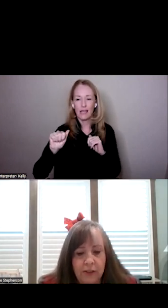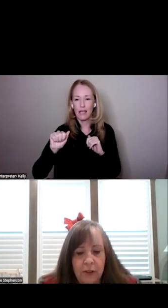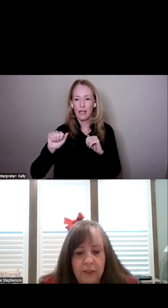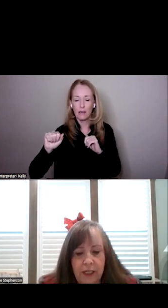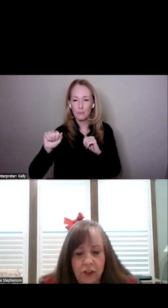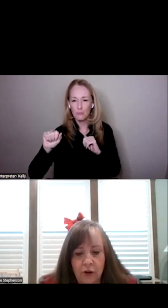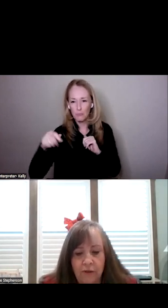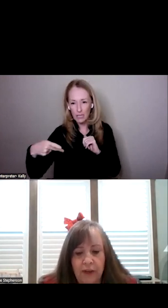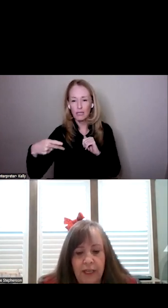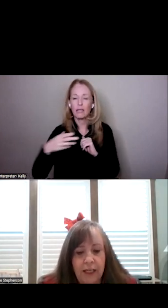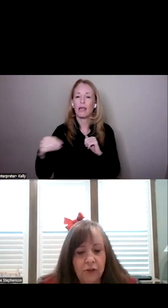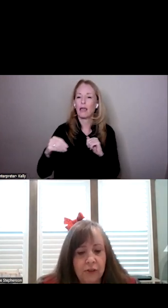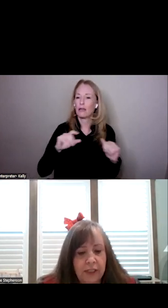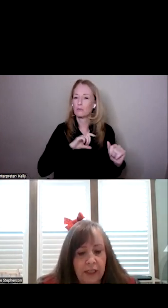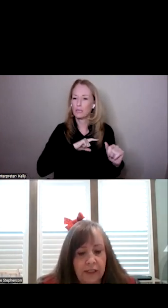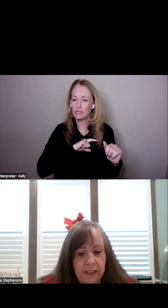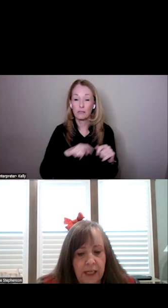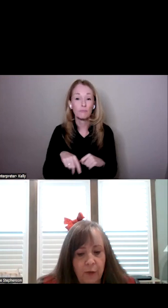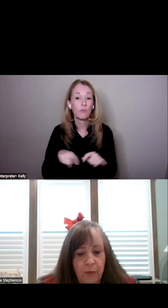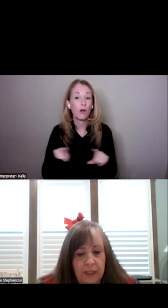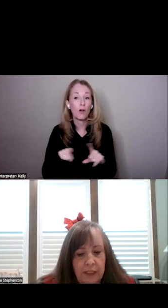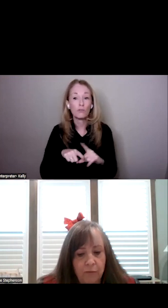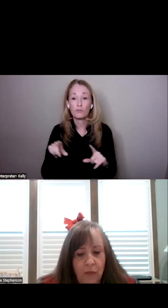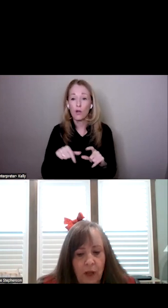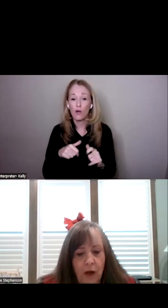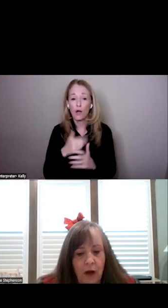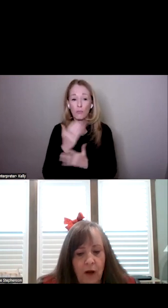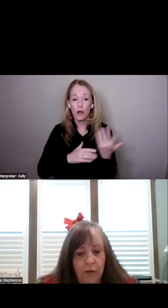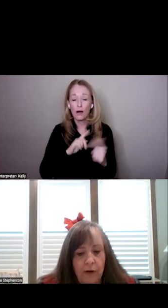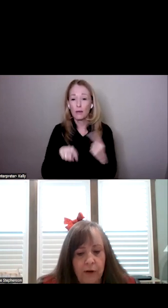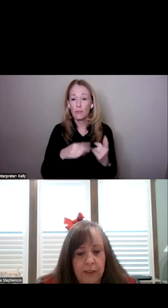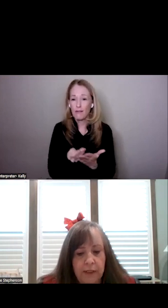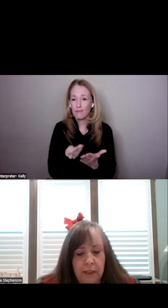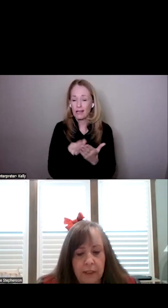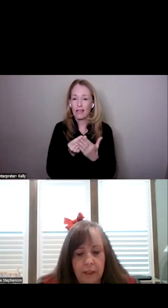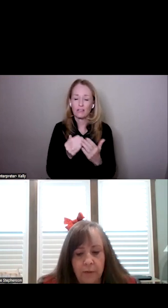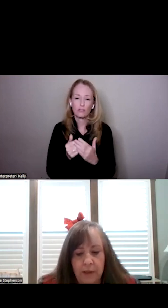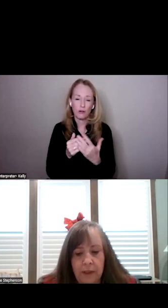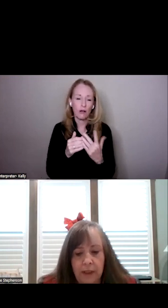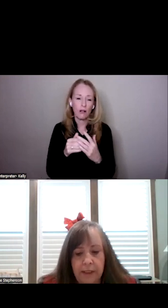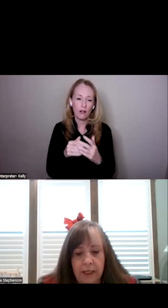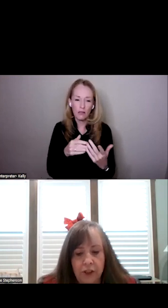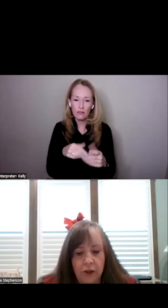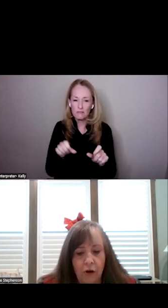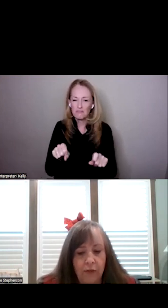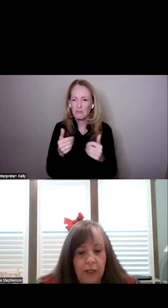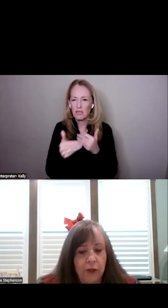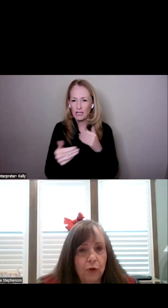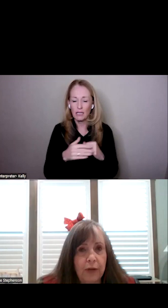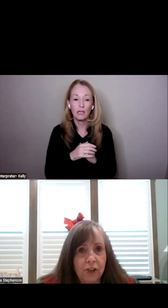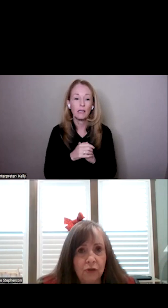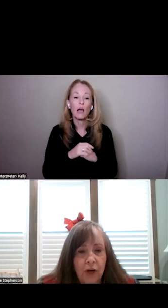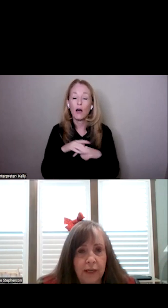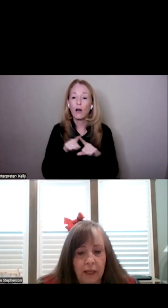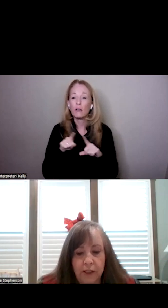There's also a section on financial sustainability. There is a section on the